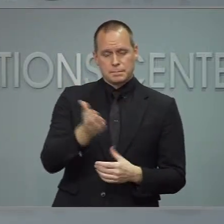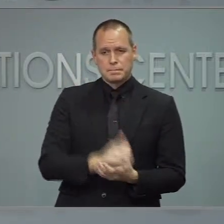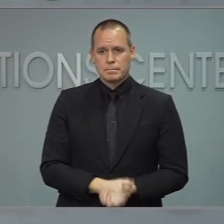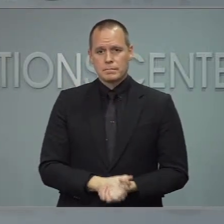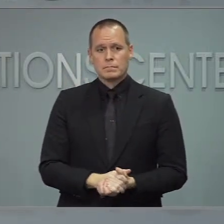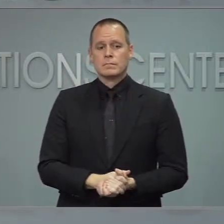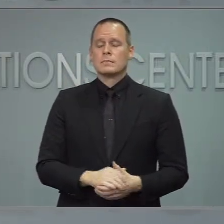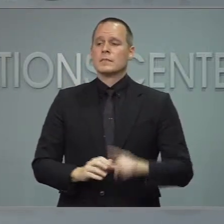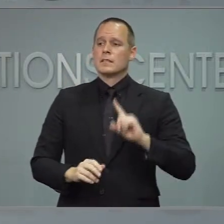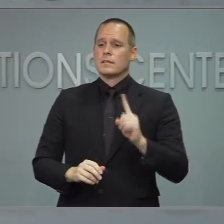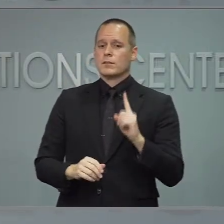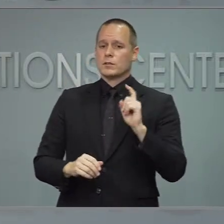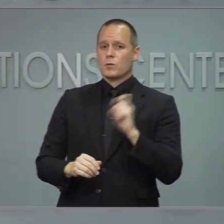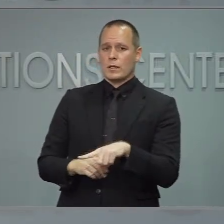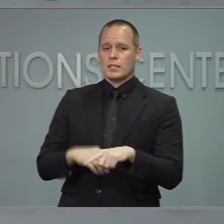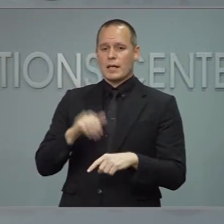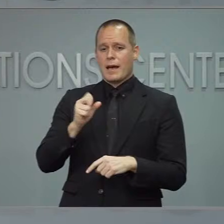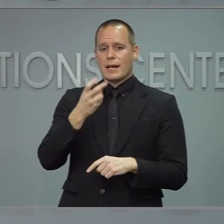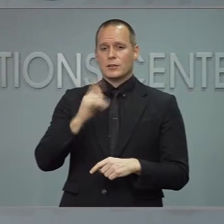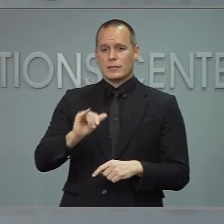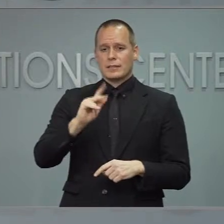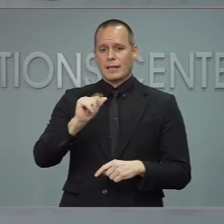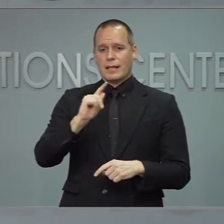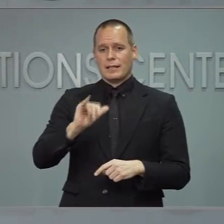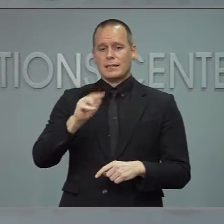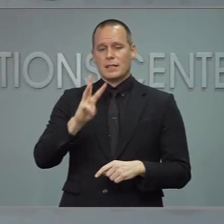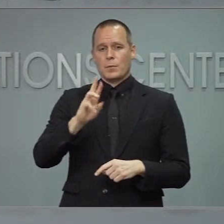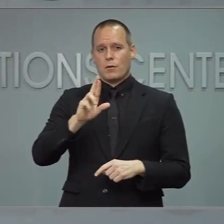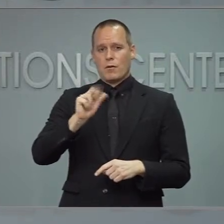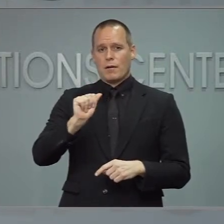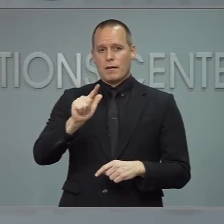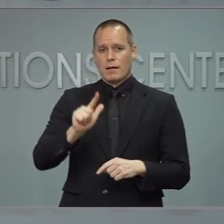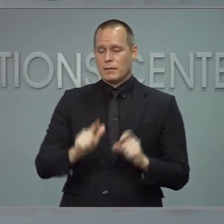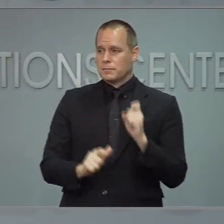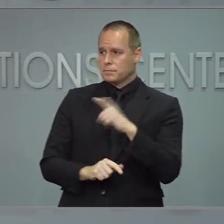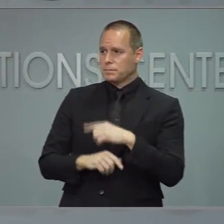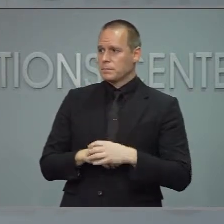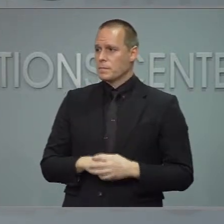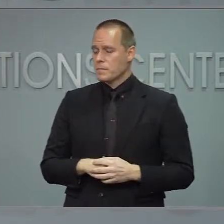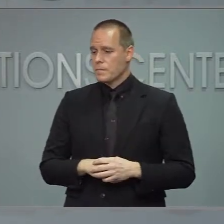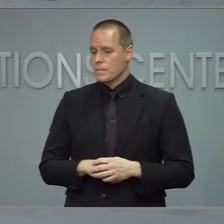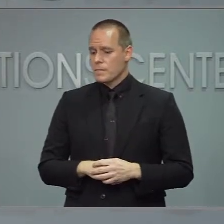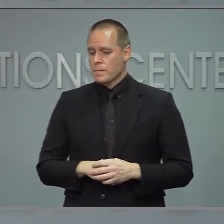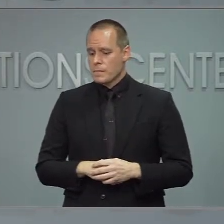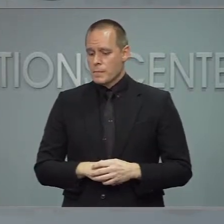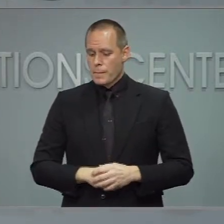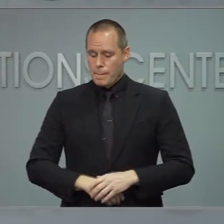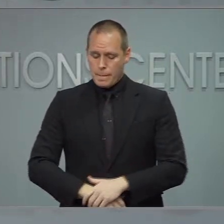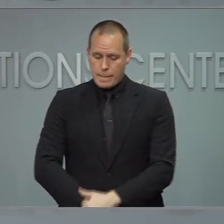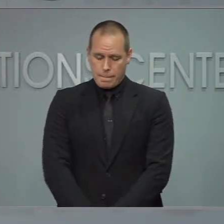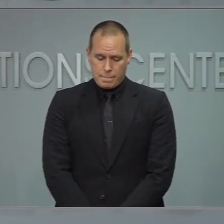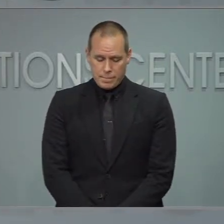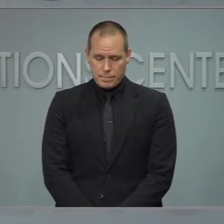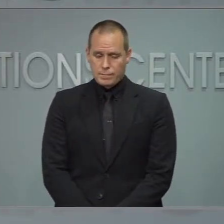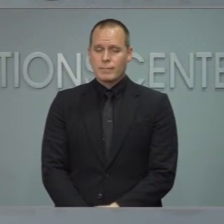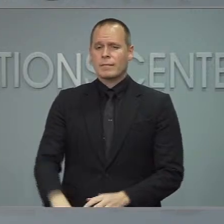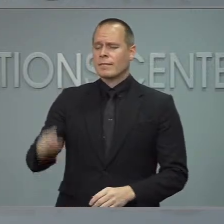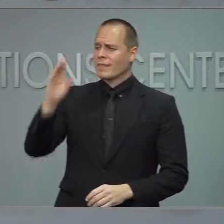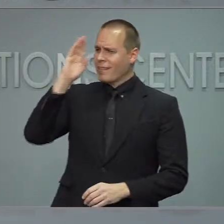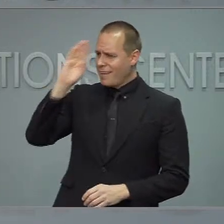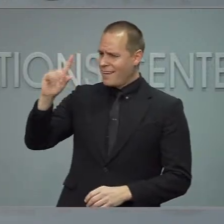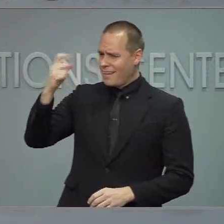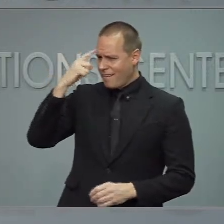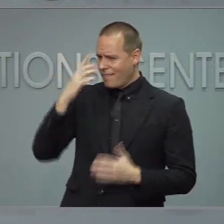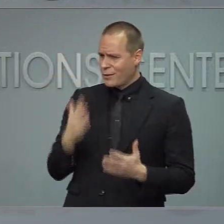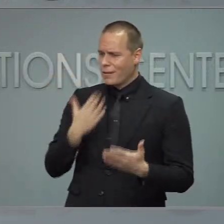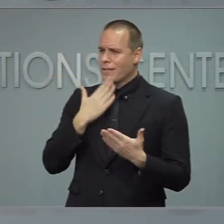Our first question is from Ashley Talley with WRAL. Hi, Governor. Thank you so much